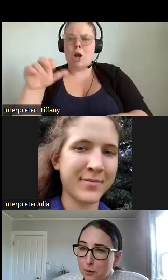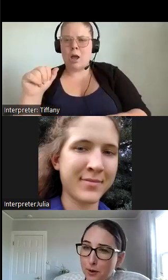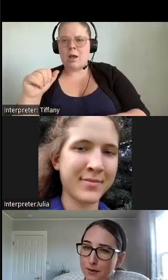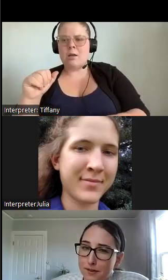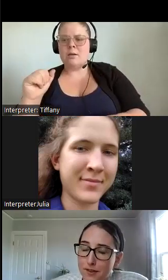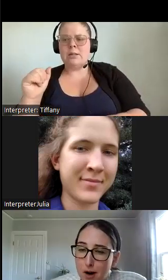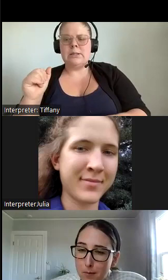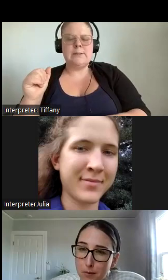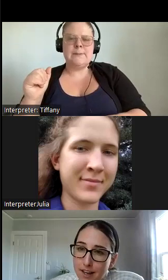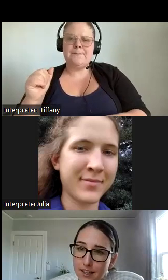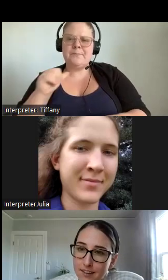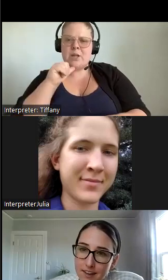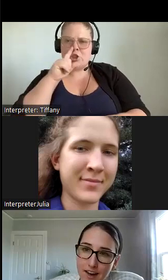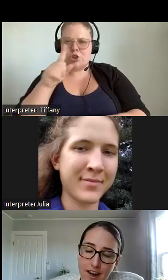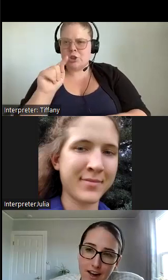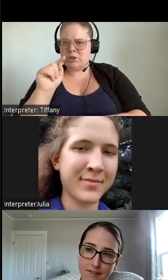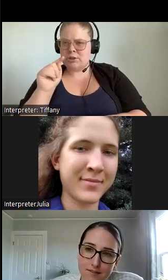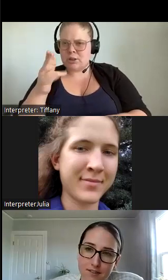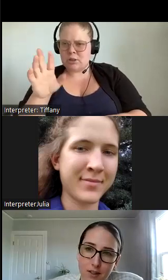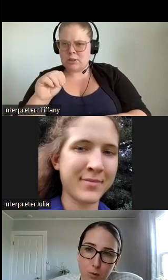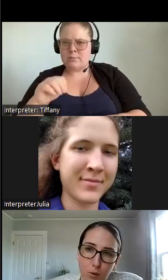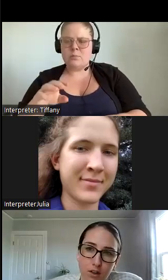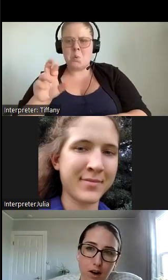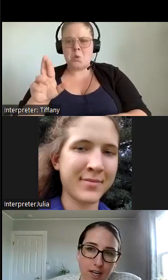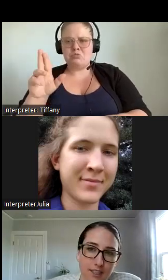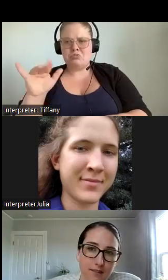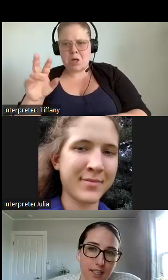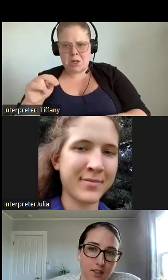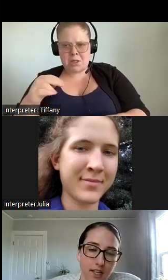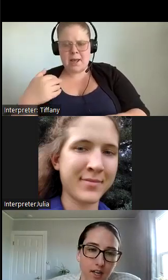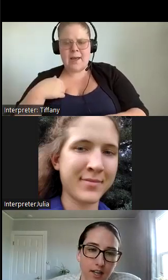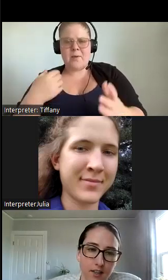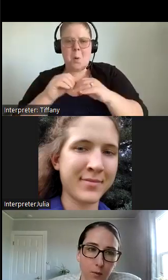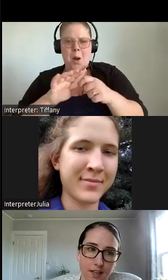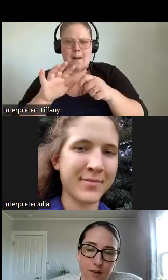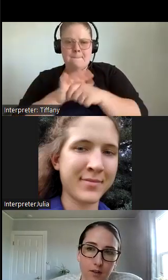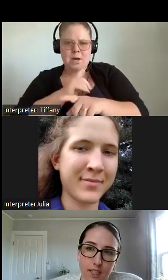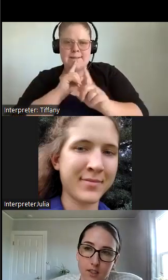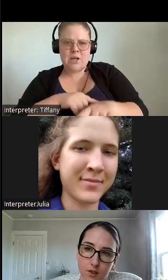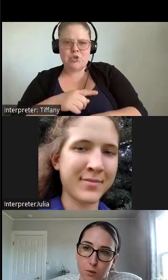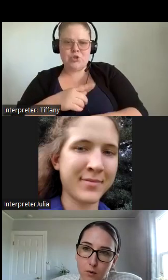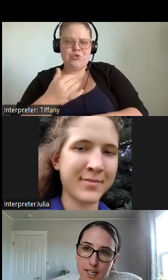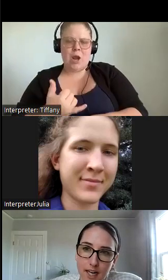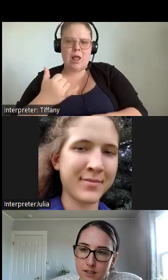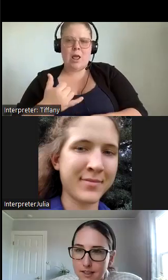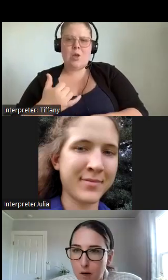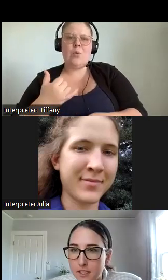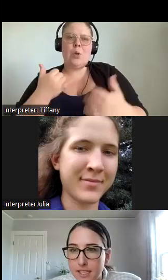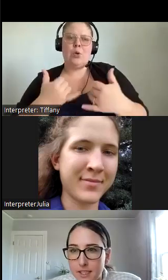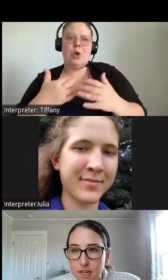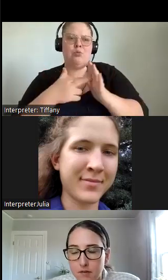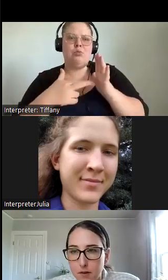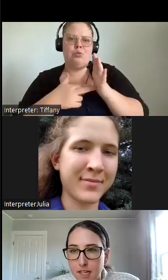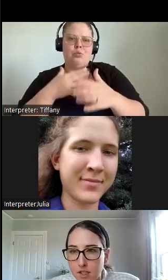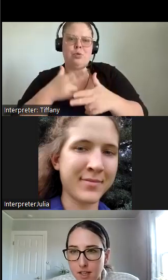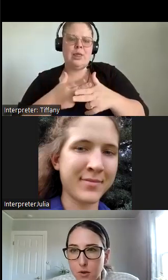I don't know if Tom or Ryan have a more comprehensive answer here. I think the way that we've written into rule right now is that would